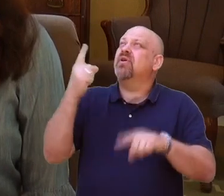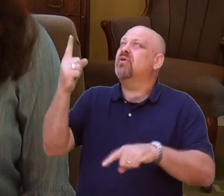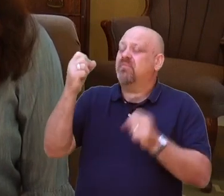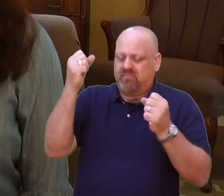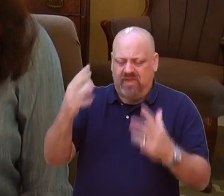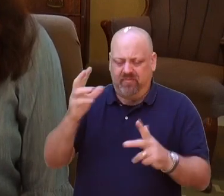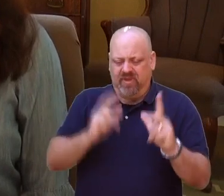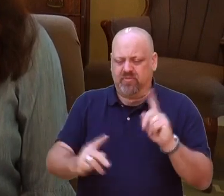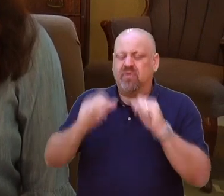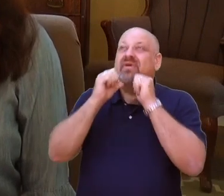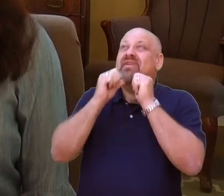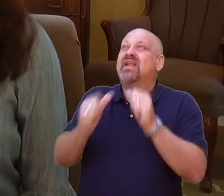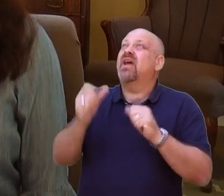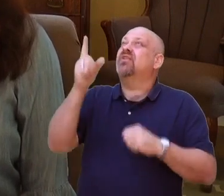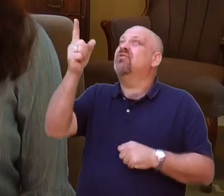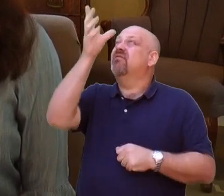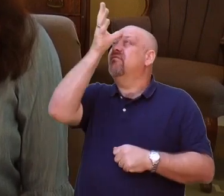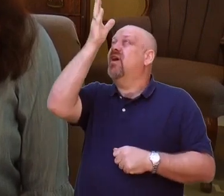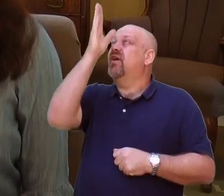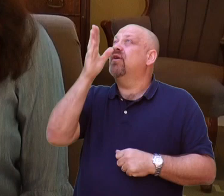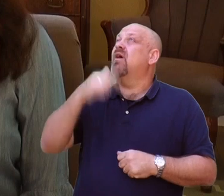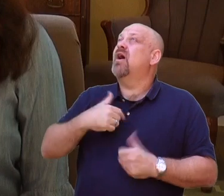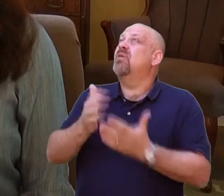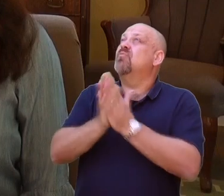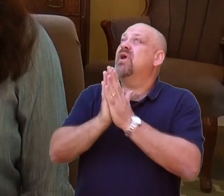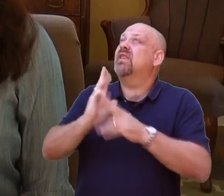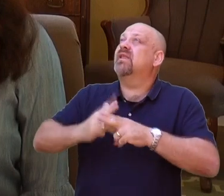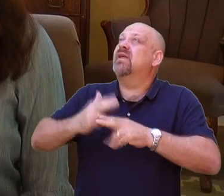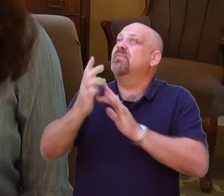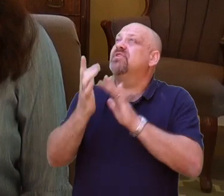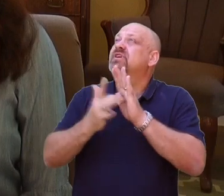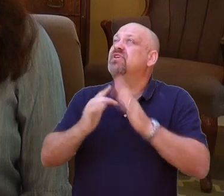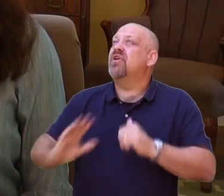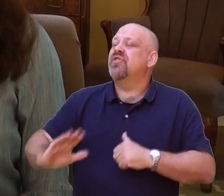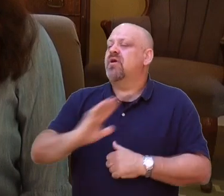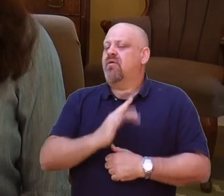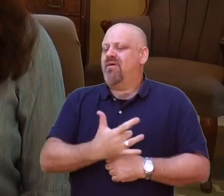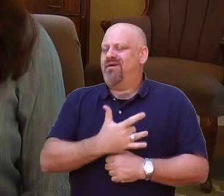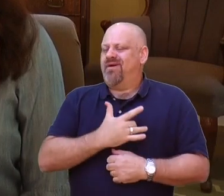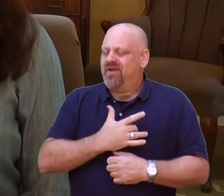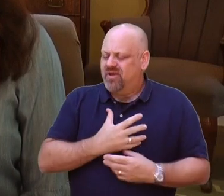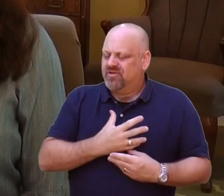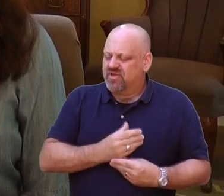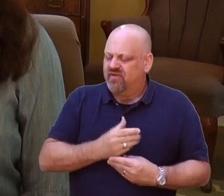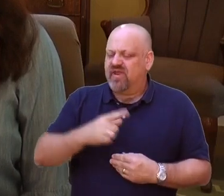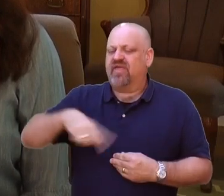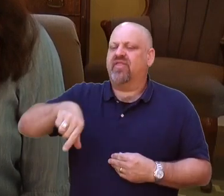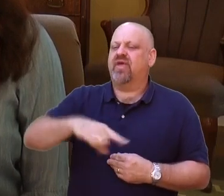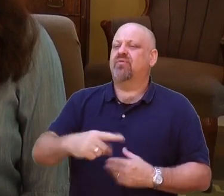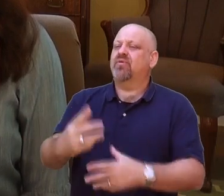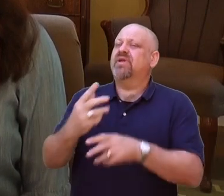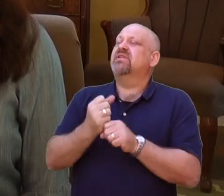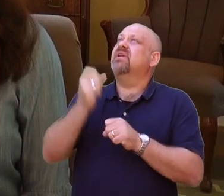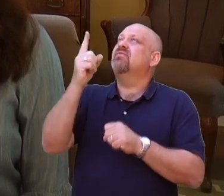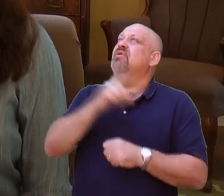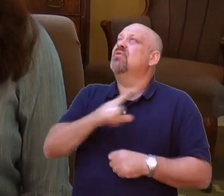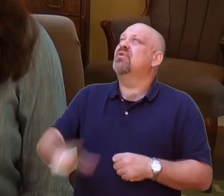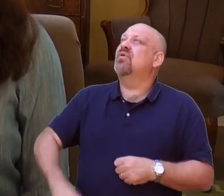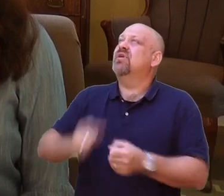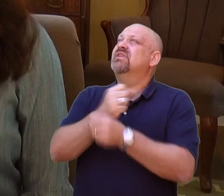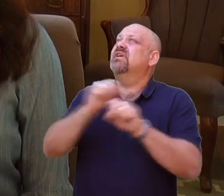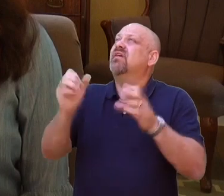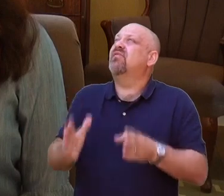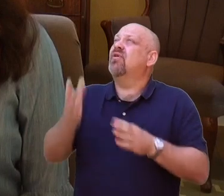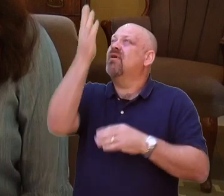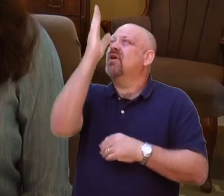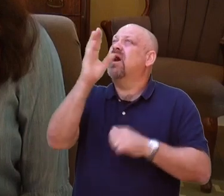And Father, this is an opportunity for you to show your grace and your mercy to those who are far from you, many who have denied you.